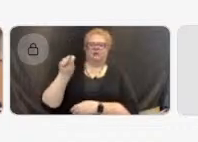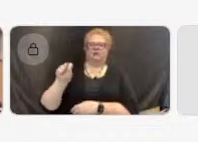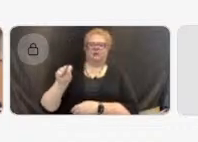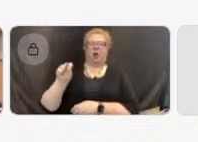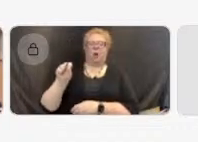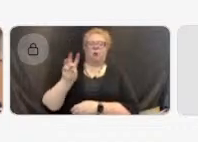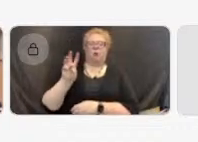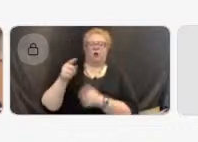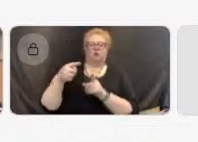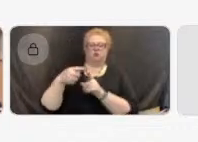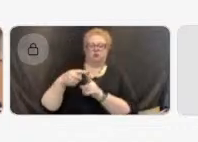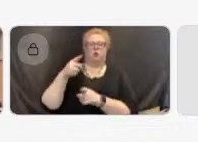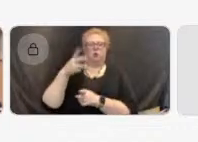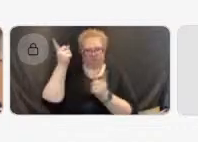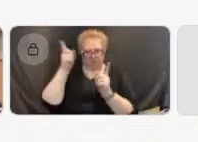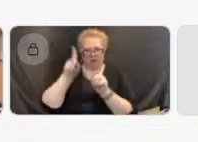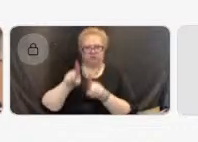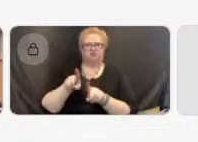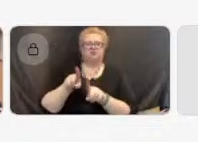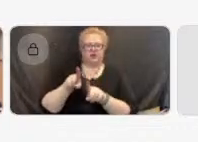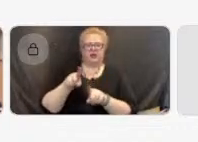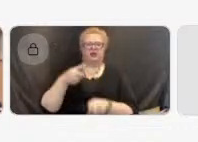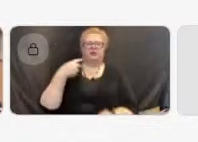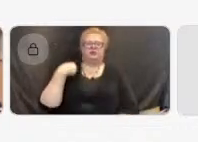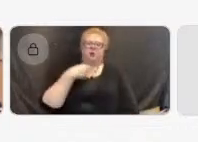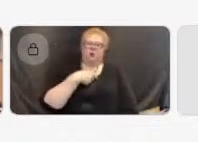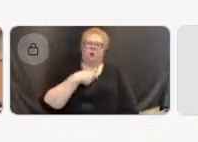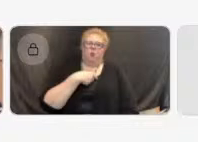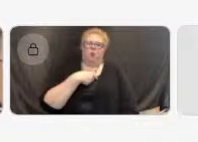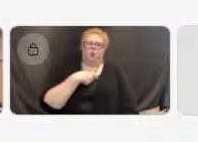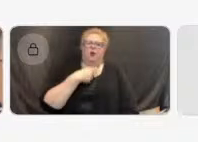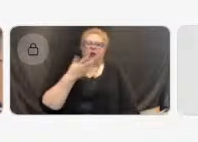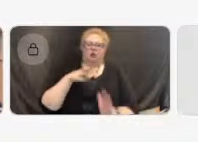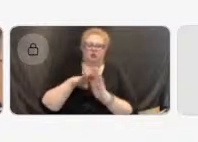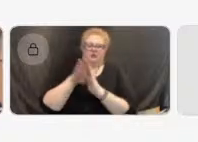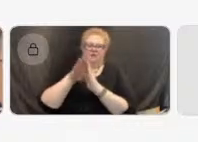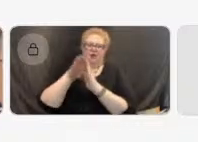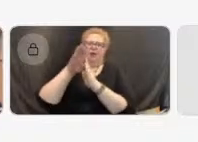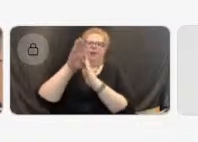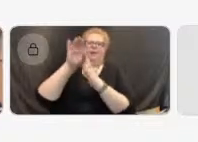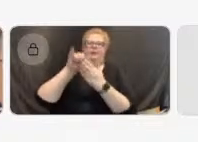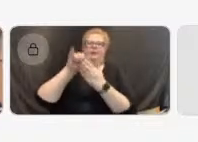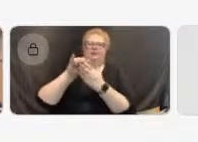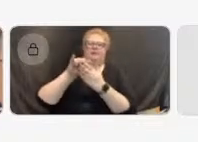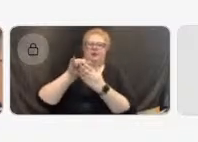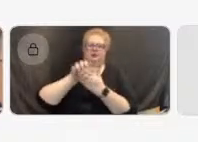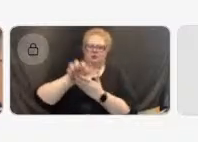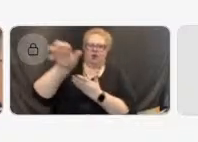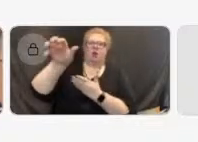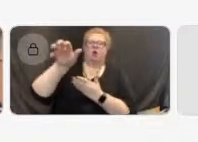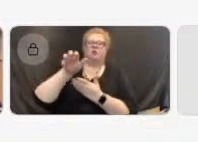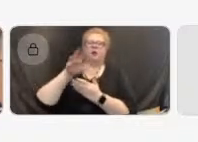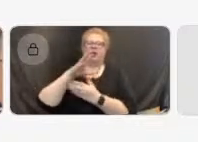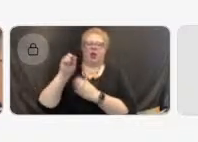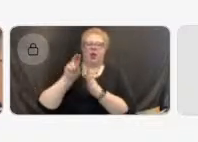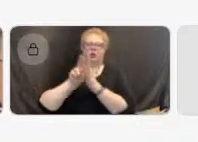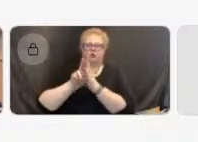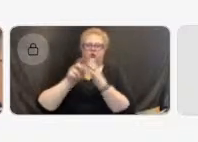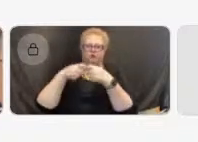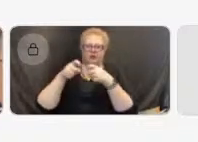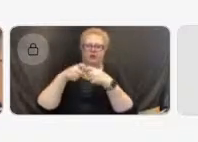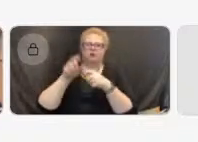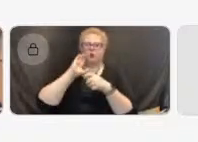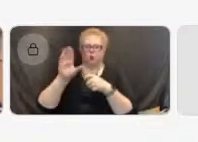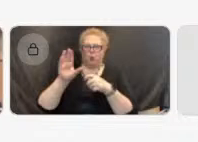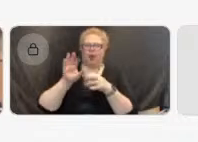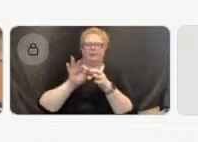So this development is occurring and utilities are getting extended that are actually going to serve people that